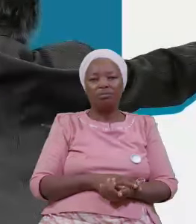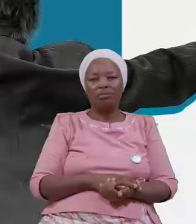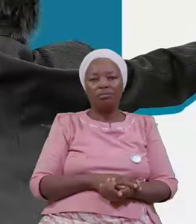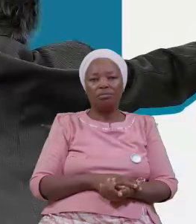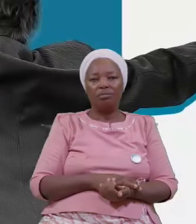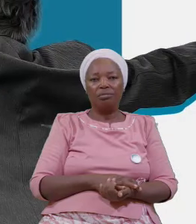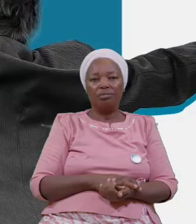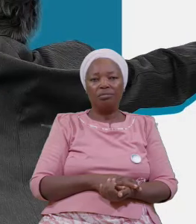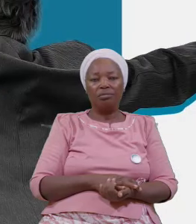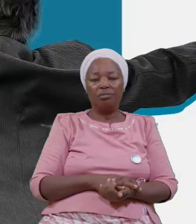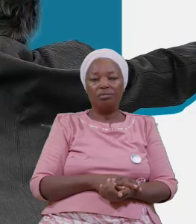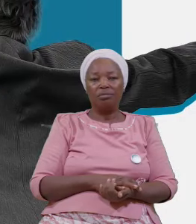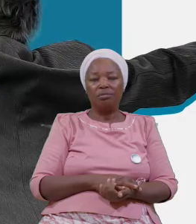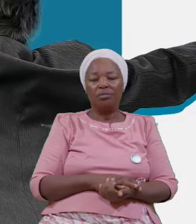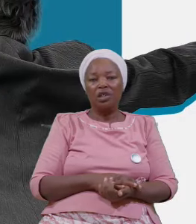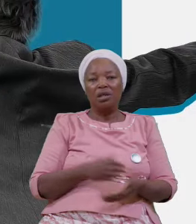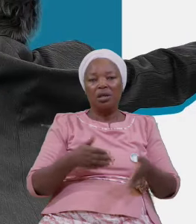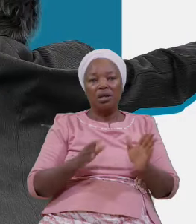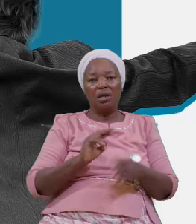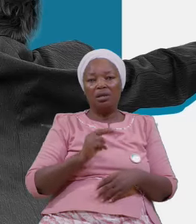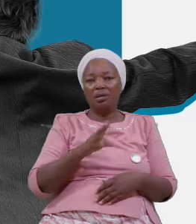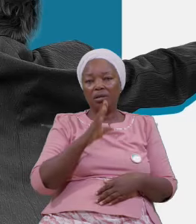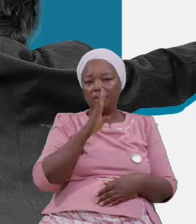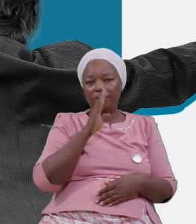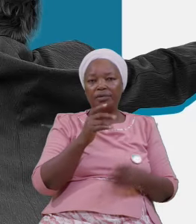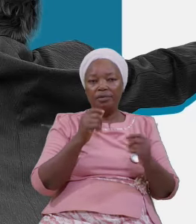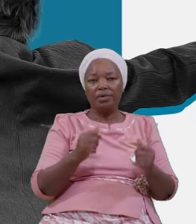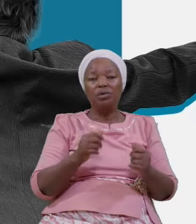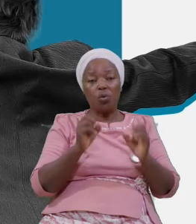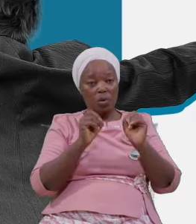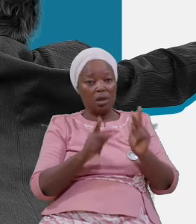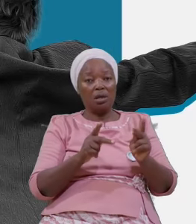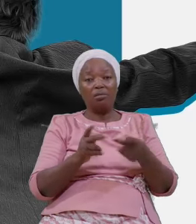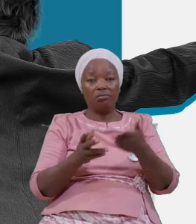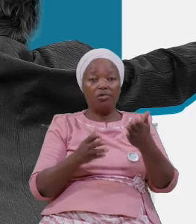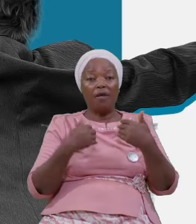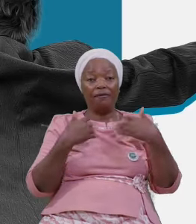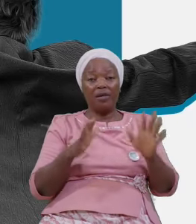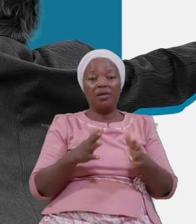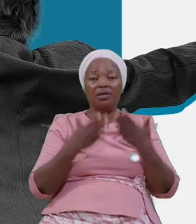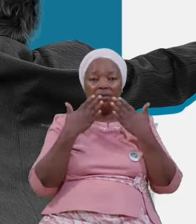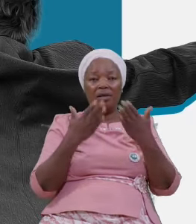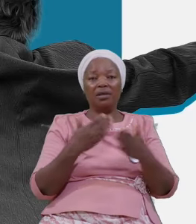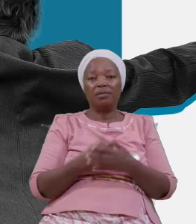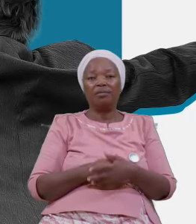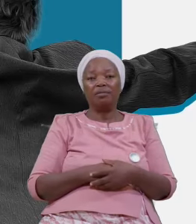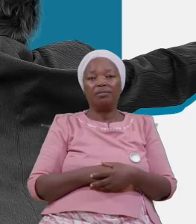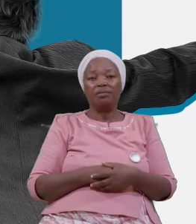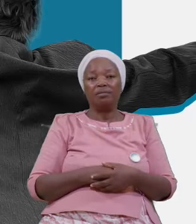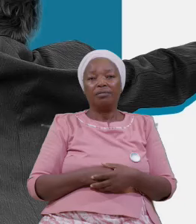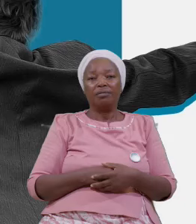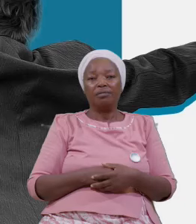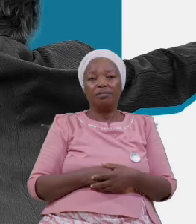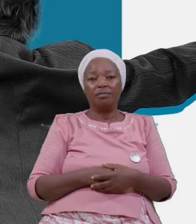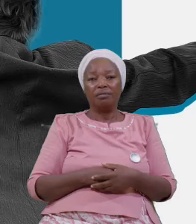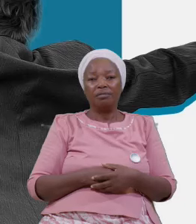Let's move a little bit. Okay, in the front by the right. You are true. Please move